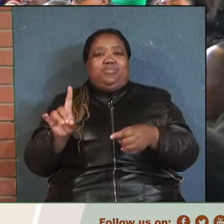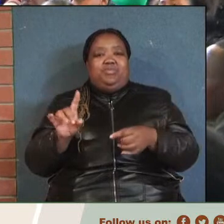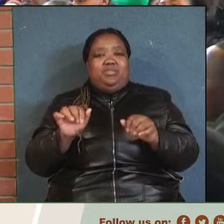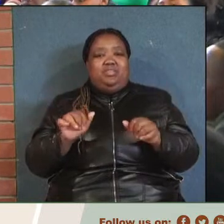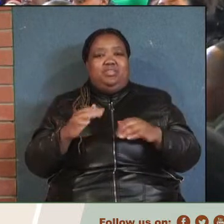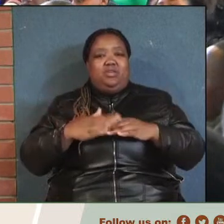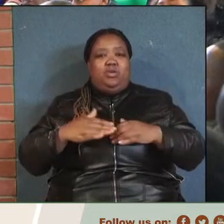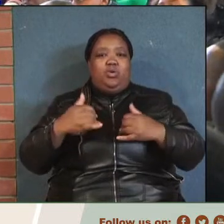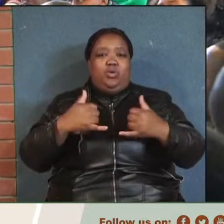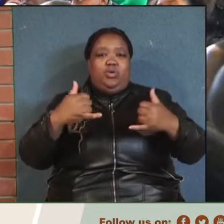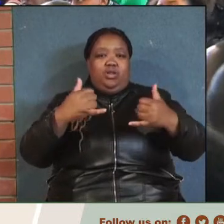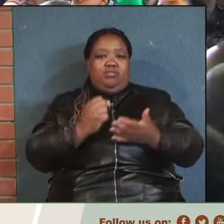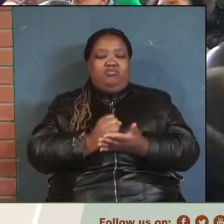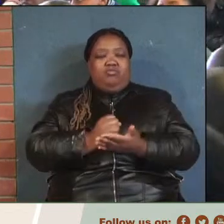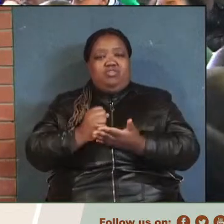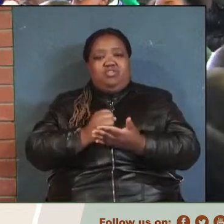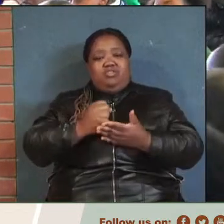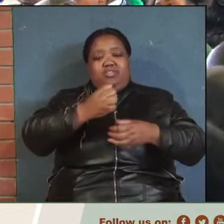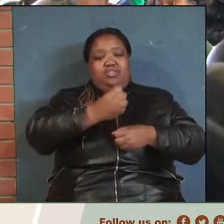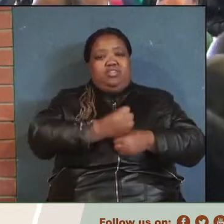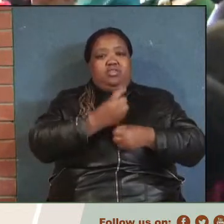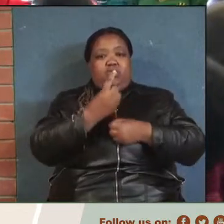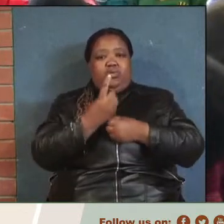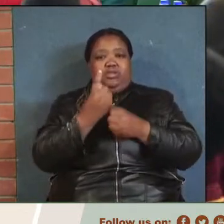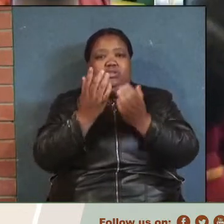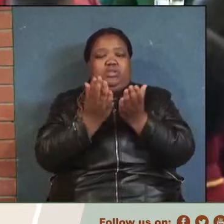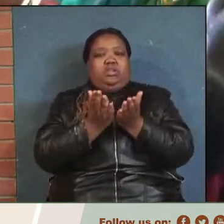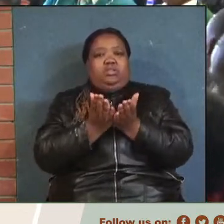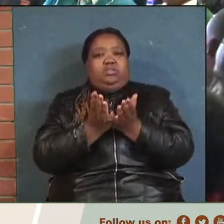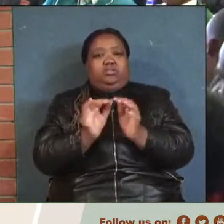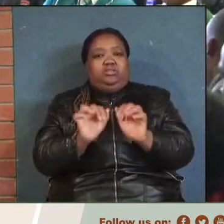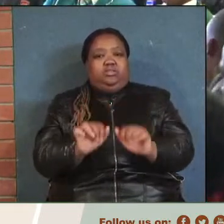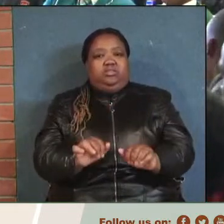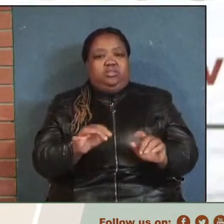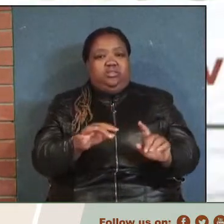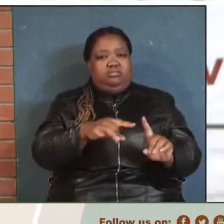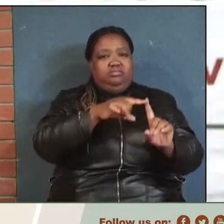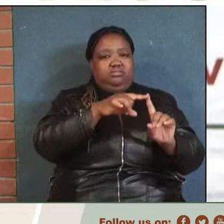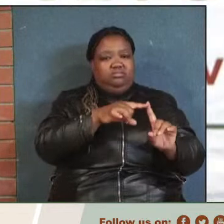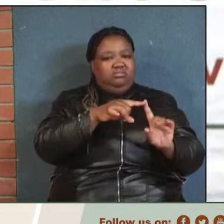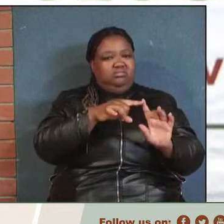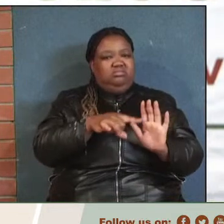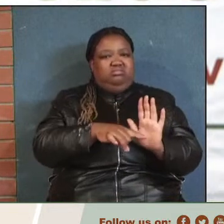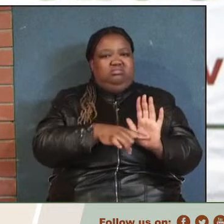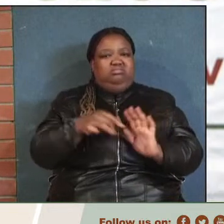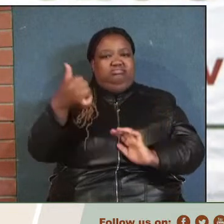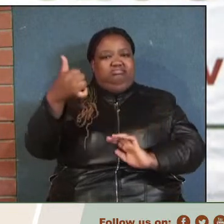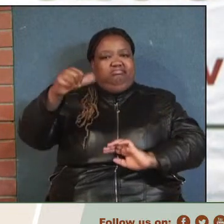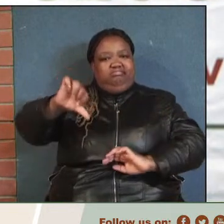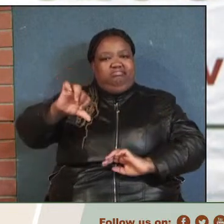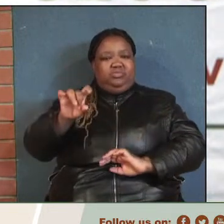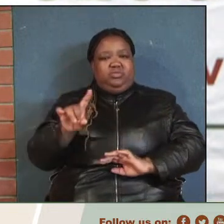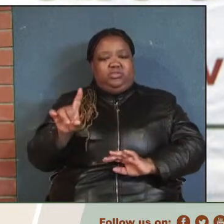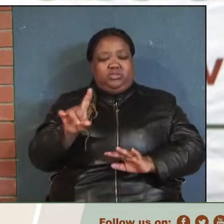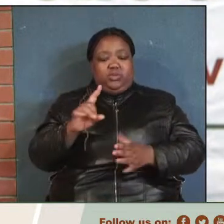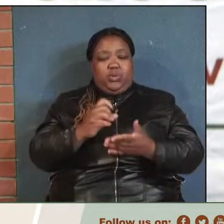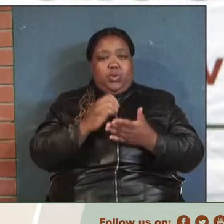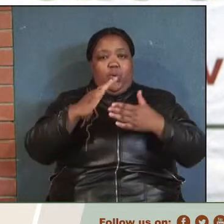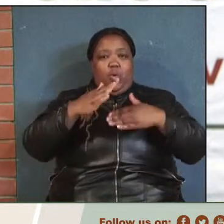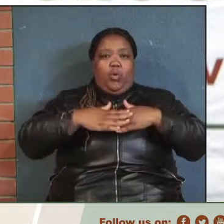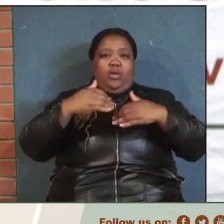online registration for Gauteng schools, assessing the pitfalls and the benefits of the GD online applications in Gauteng.